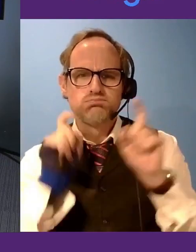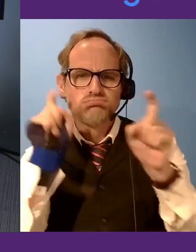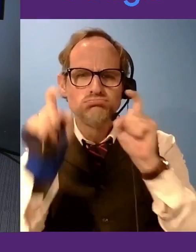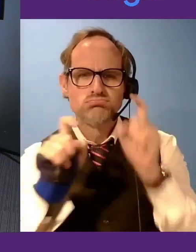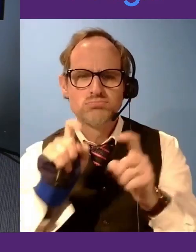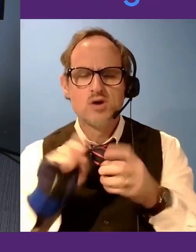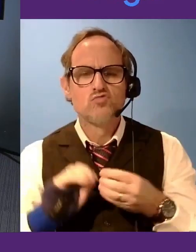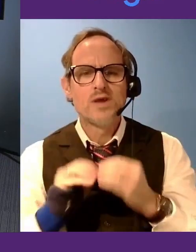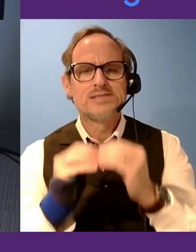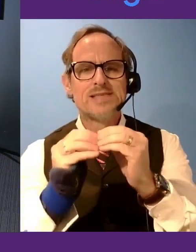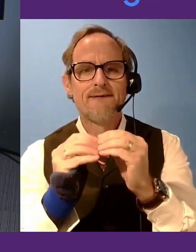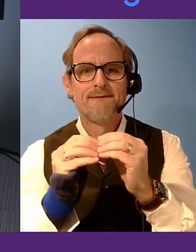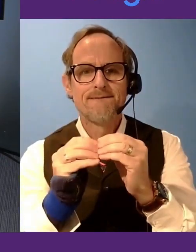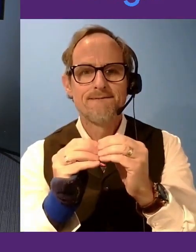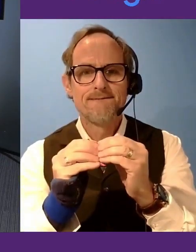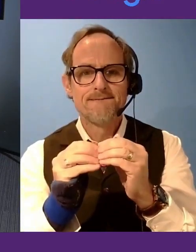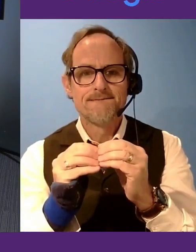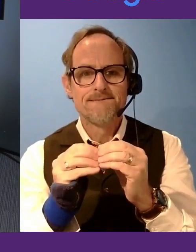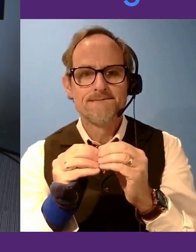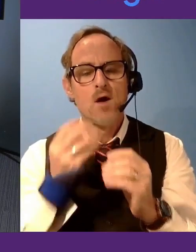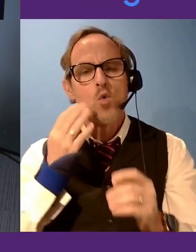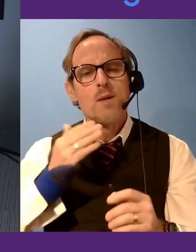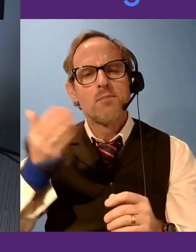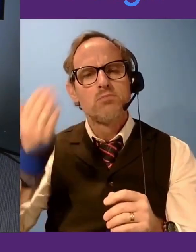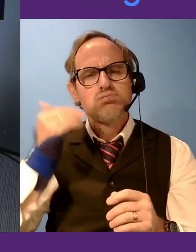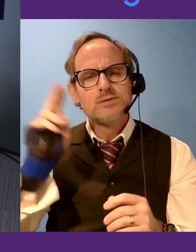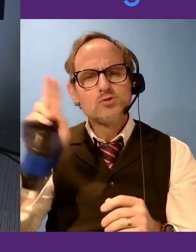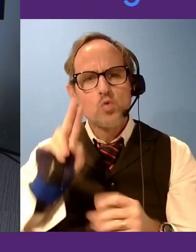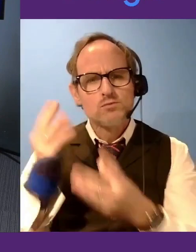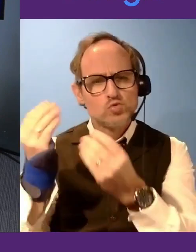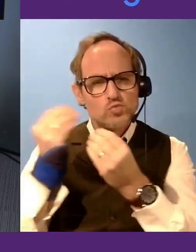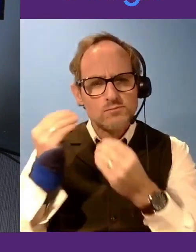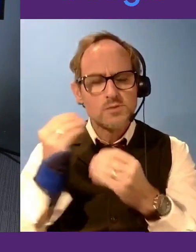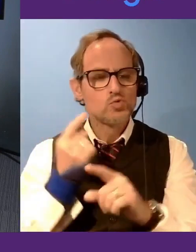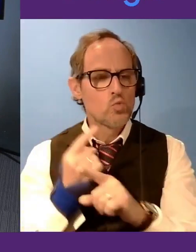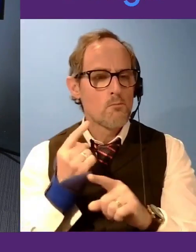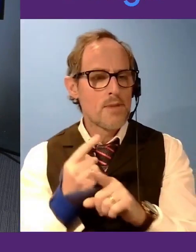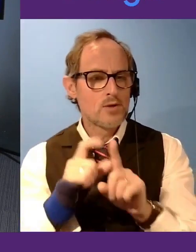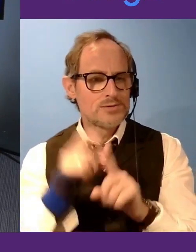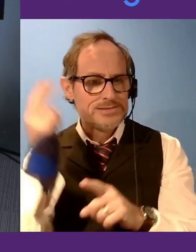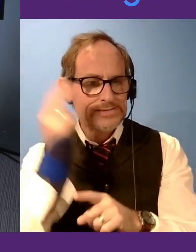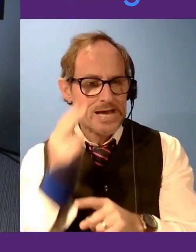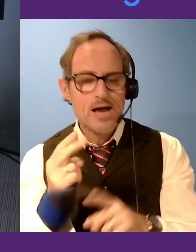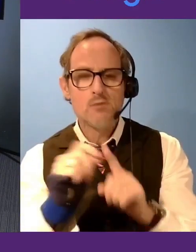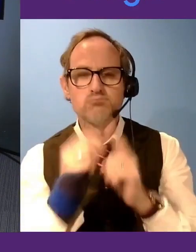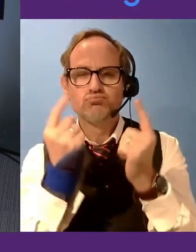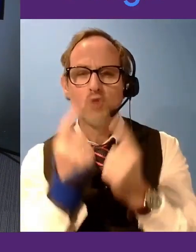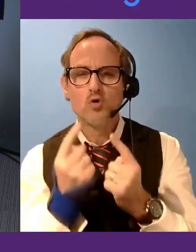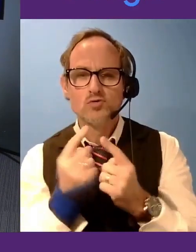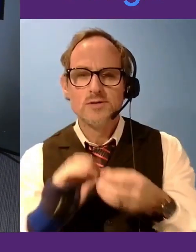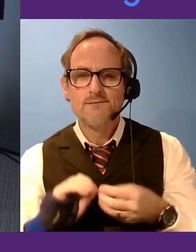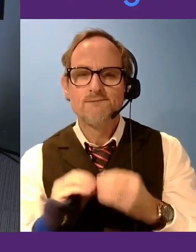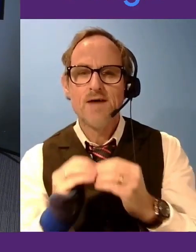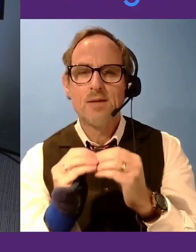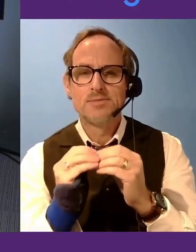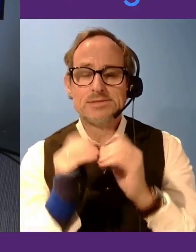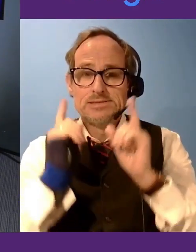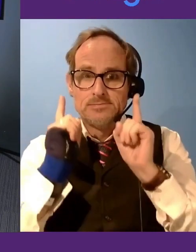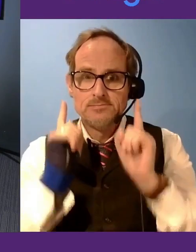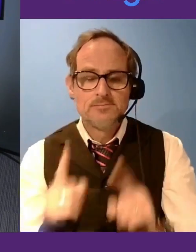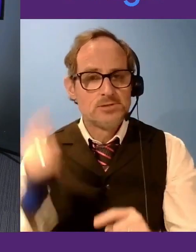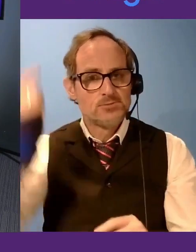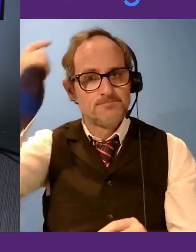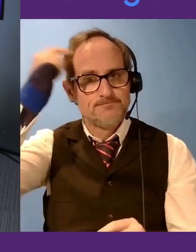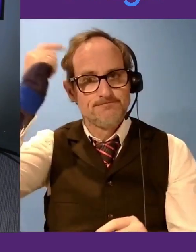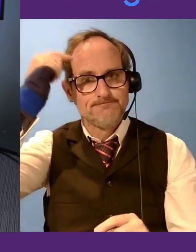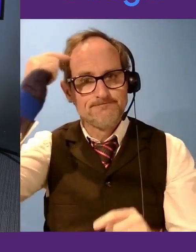learn in school when we learn about design or when we learned about product development. Yes. And